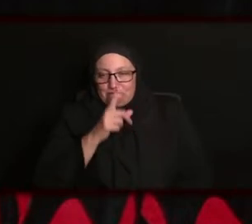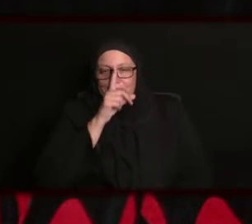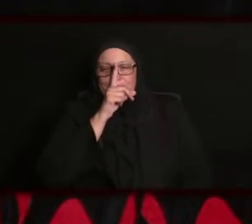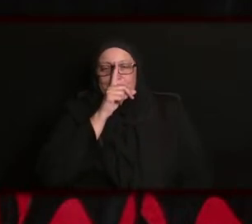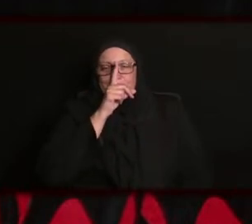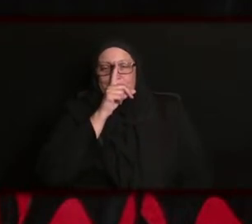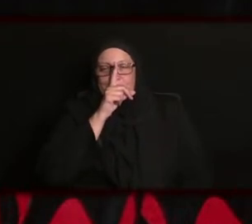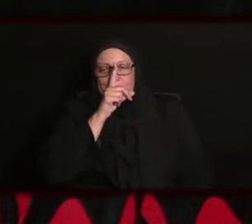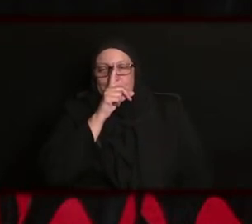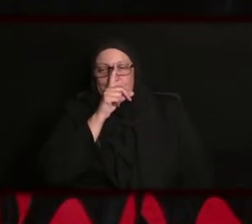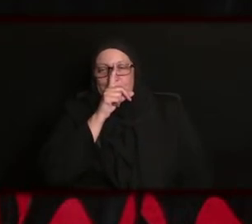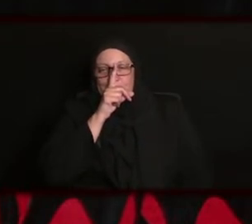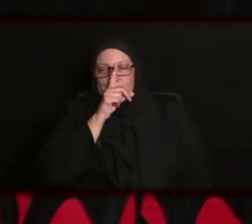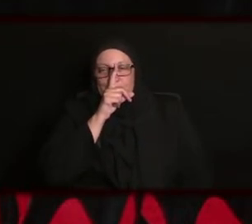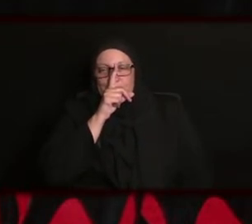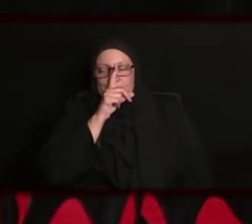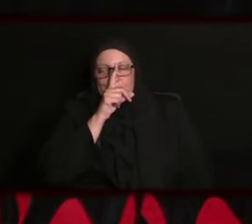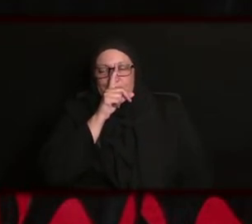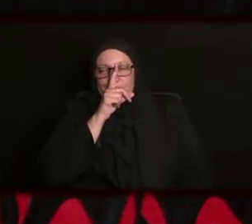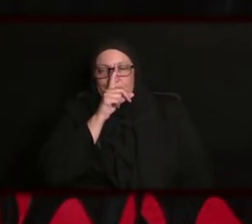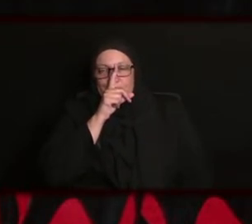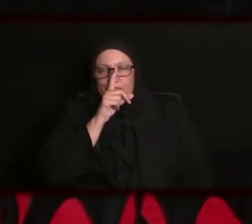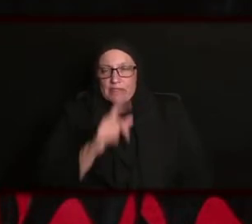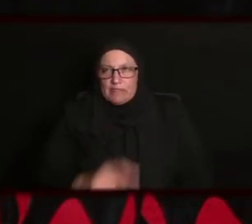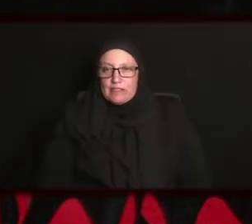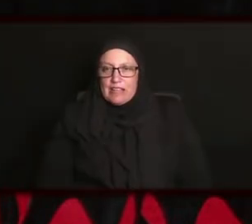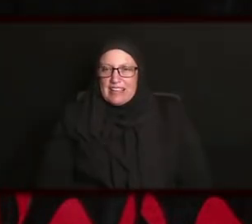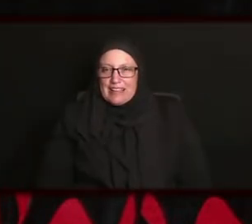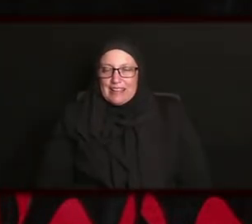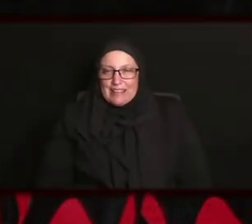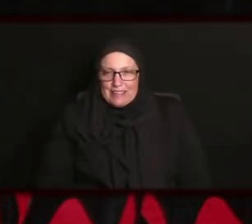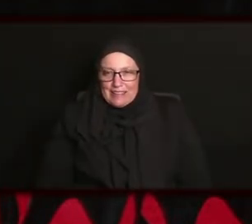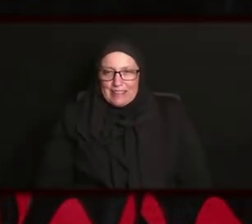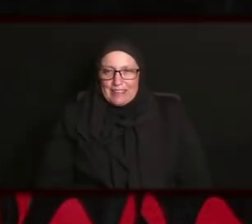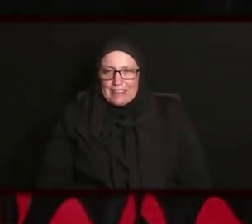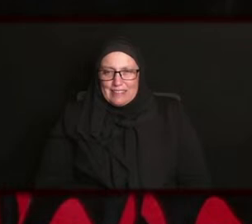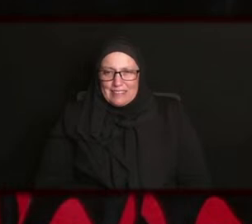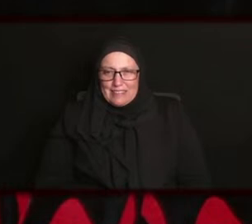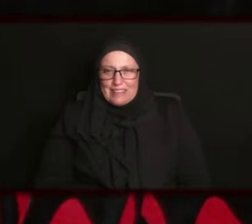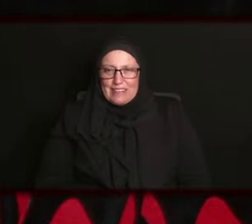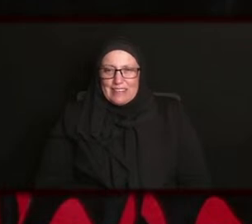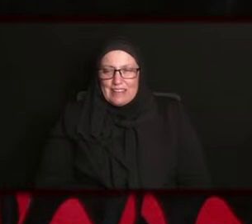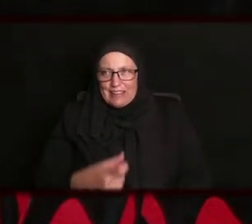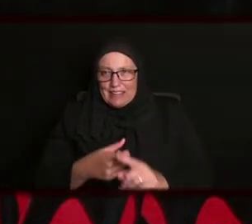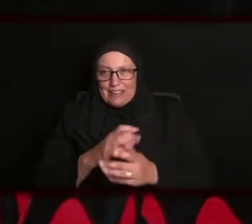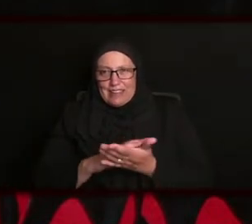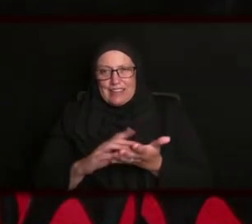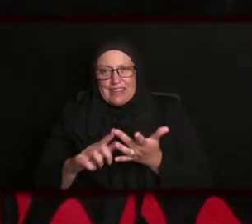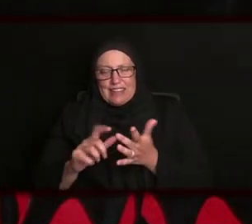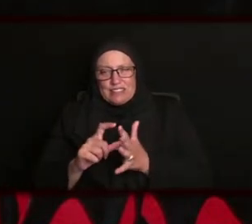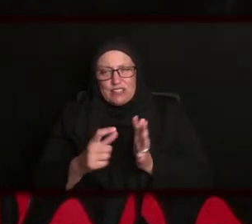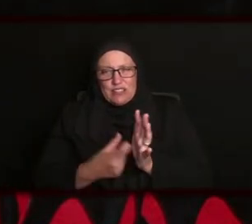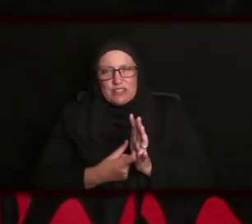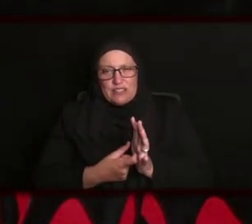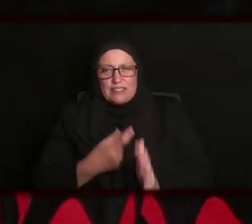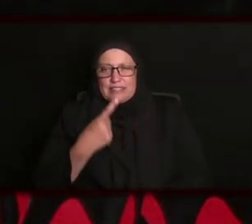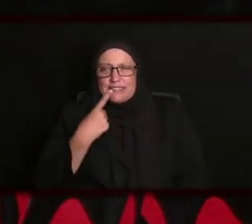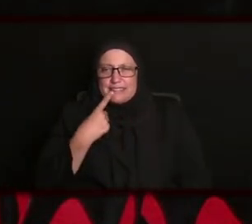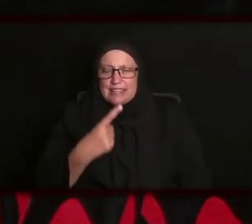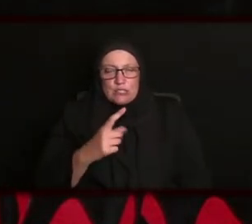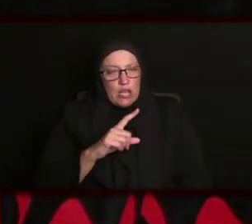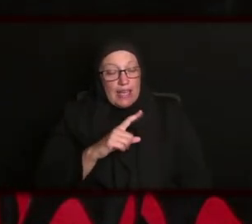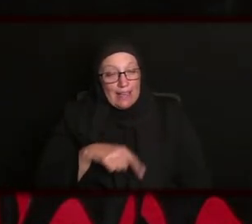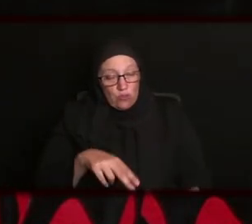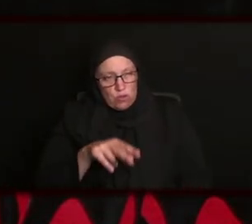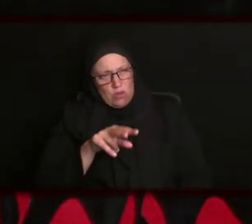don't precede me in speech. If you see something strange, don't ask me about it until I inform